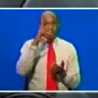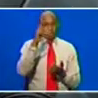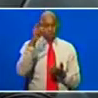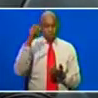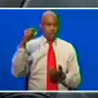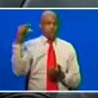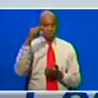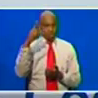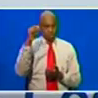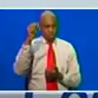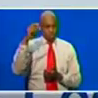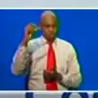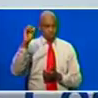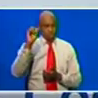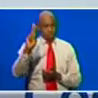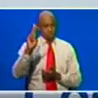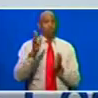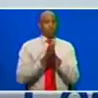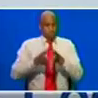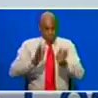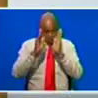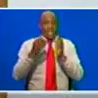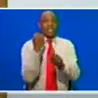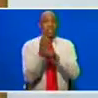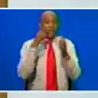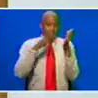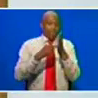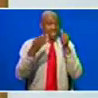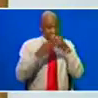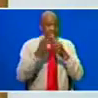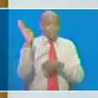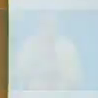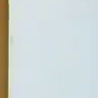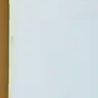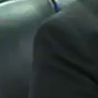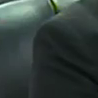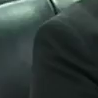Road, for amount of 11.8 billion Kenya shillings.